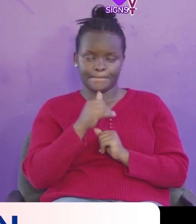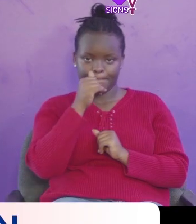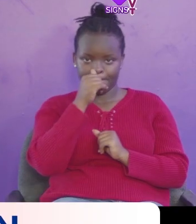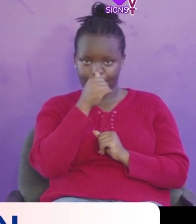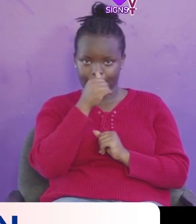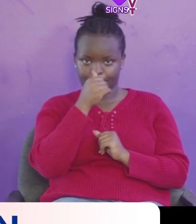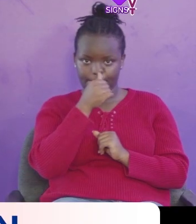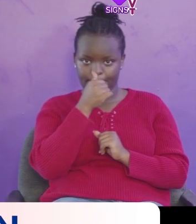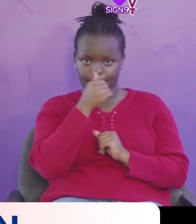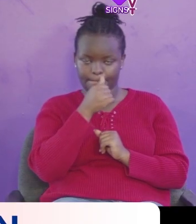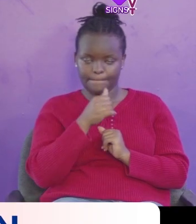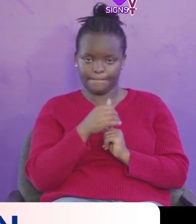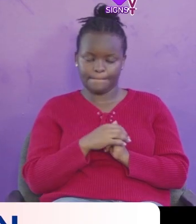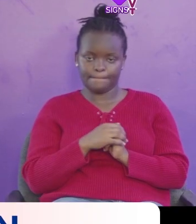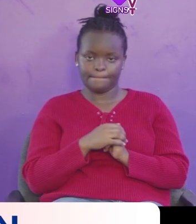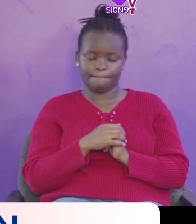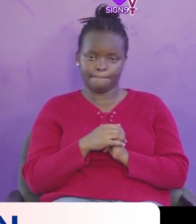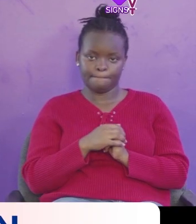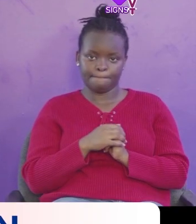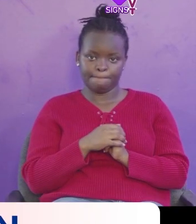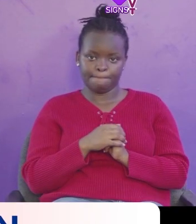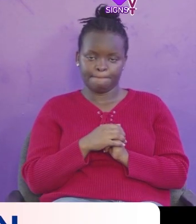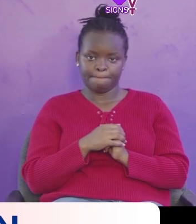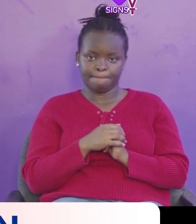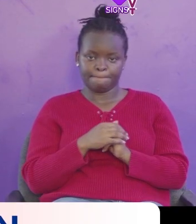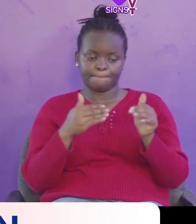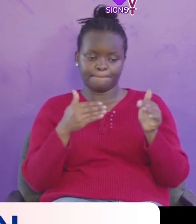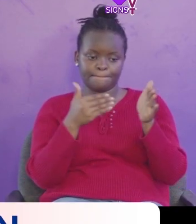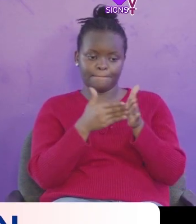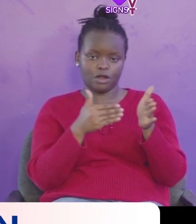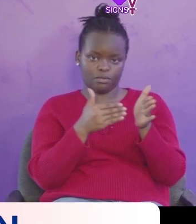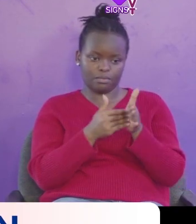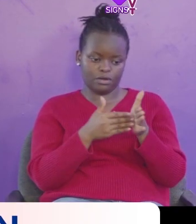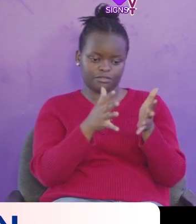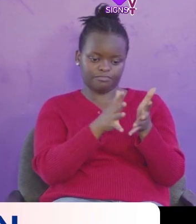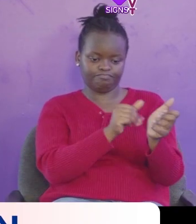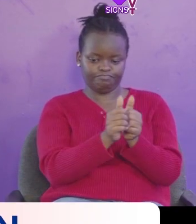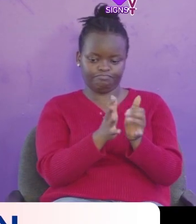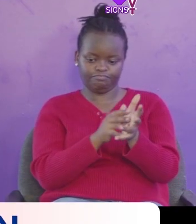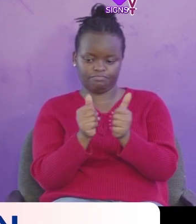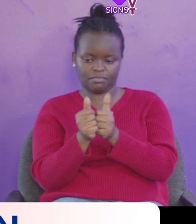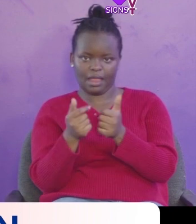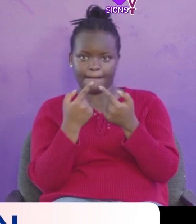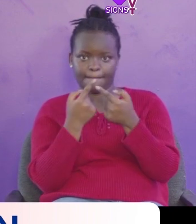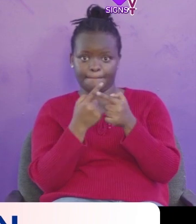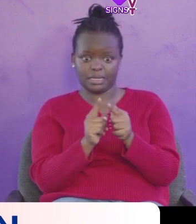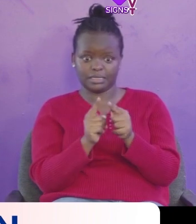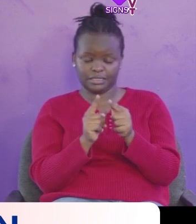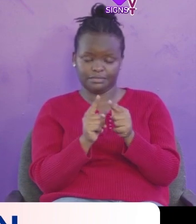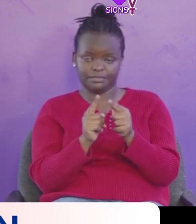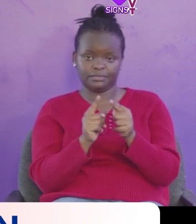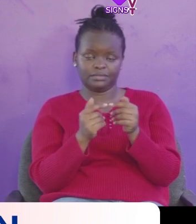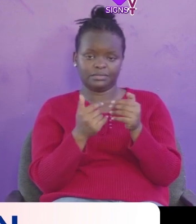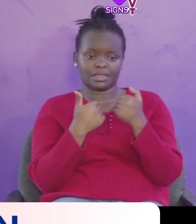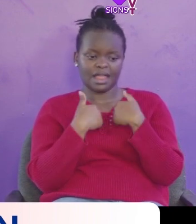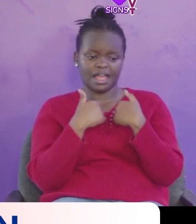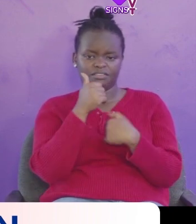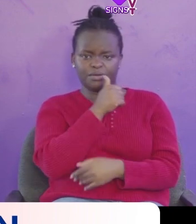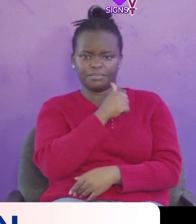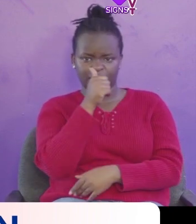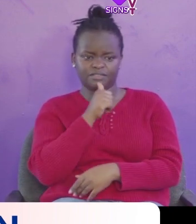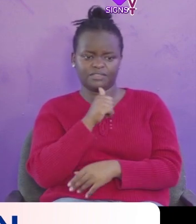the court order was barring them from demolition. But as it seems, there is a private